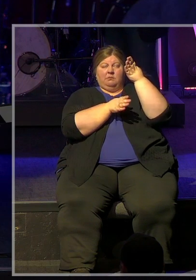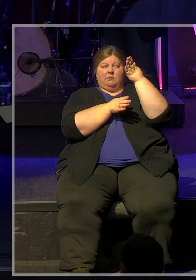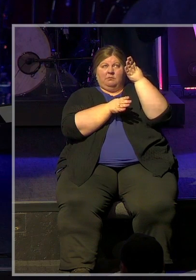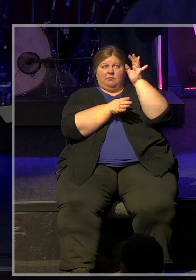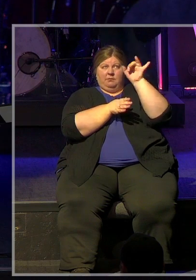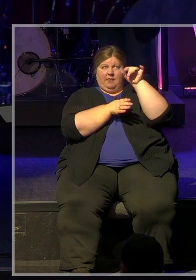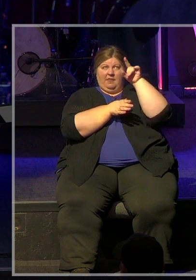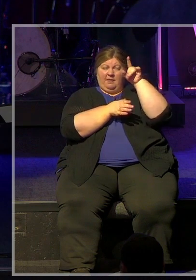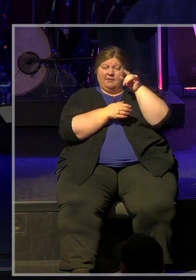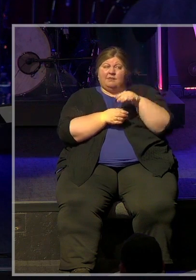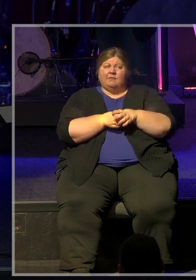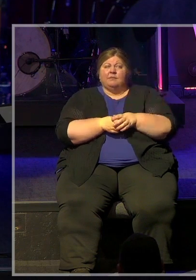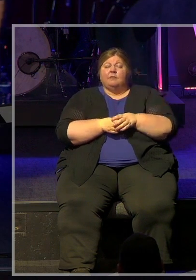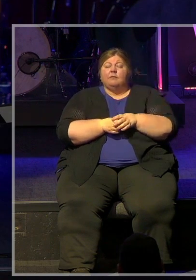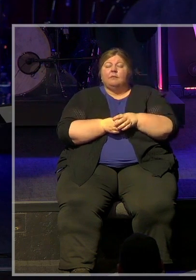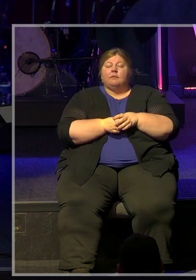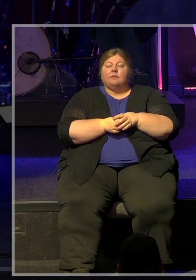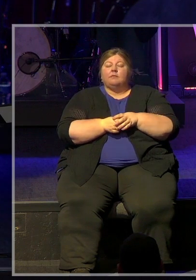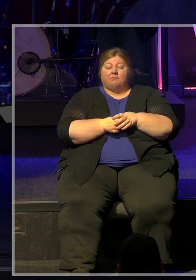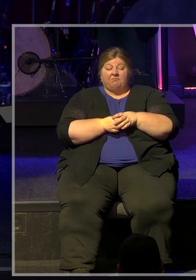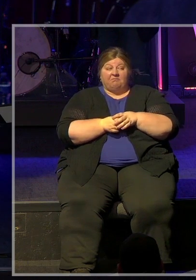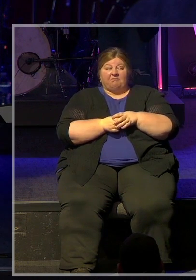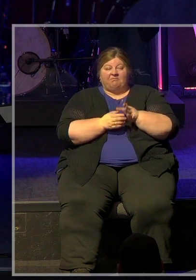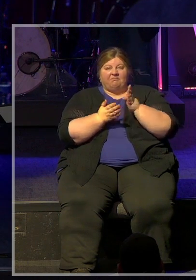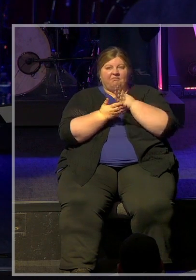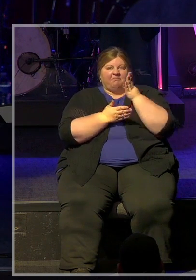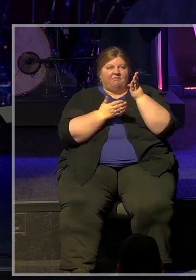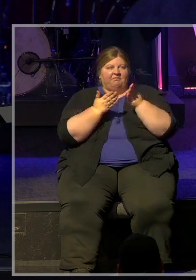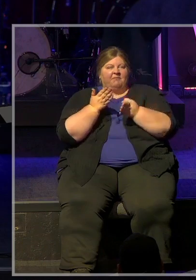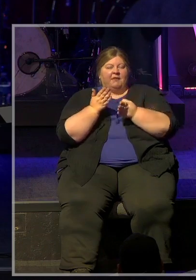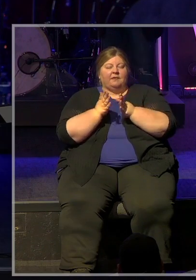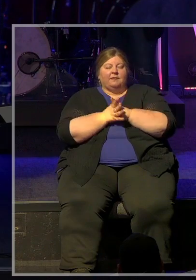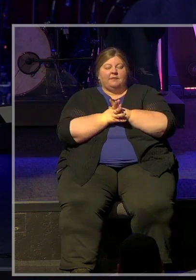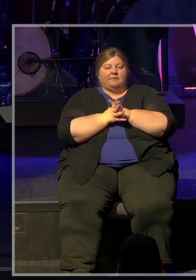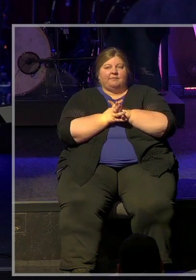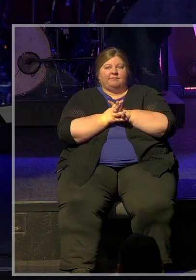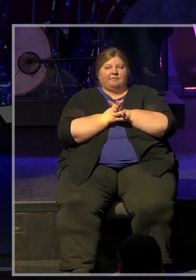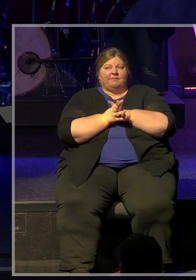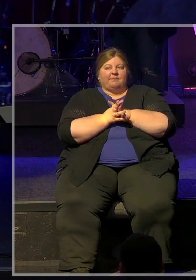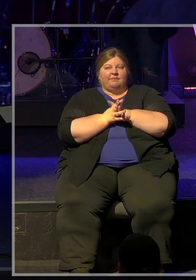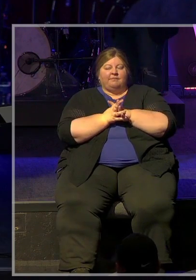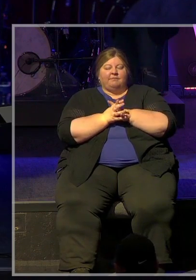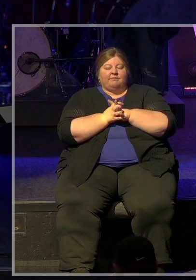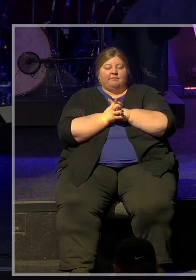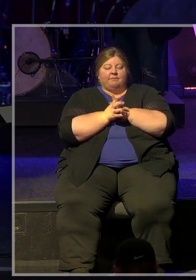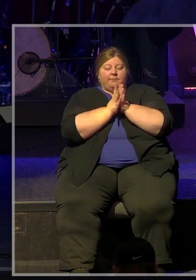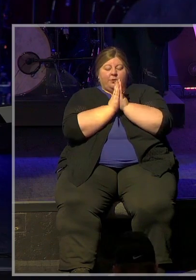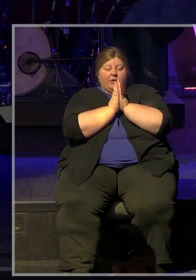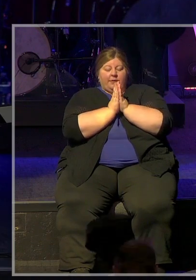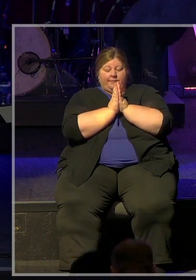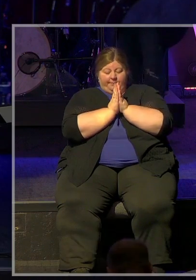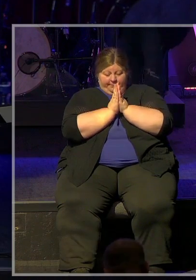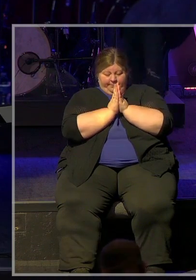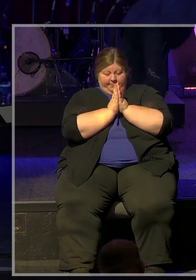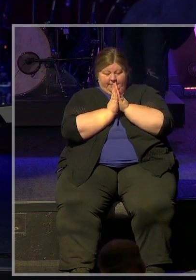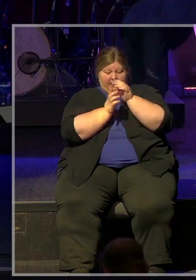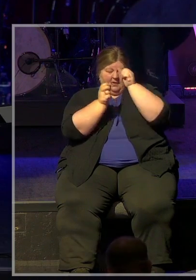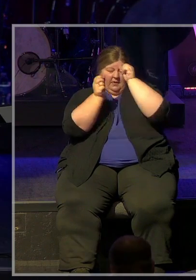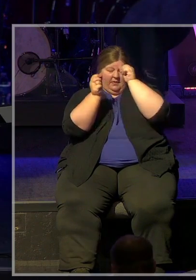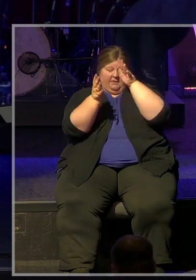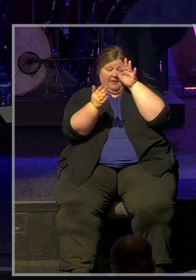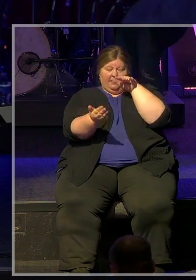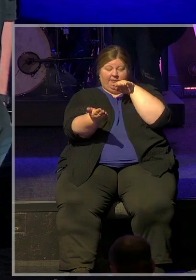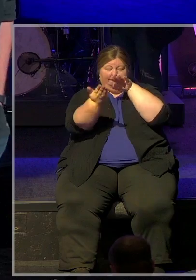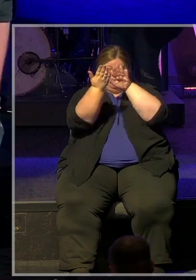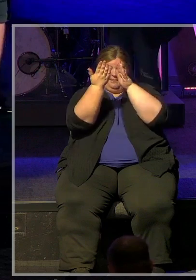Jesus. So I'd love to close just in prayer. Father, we just come before you right now. I know there's a lot of marriages that are